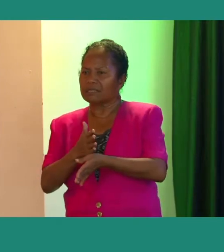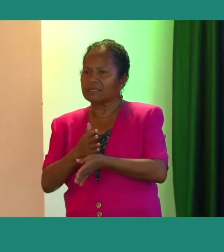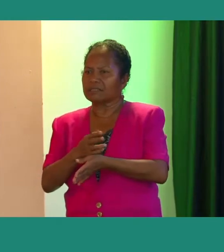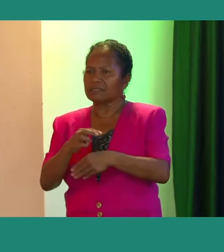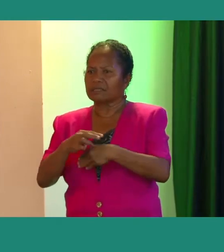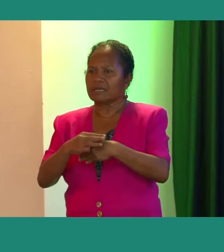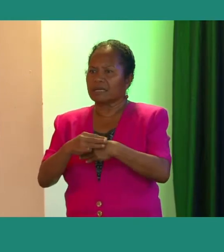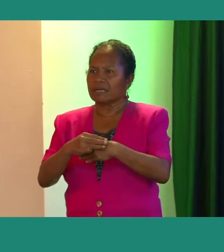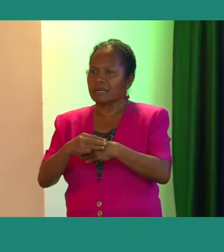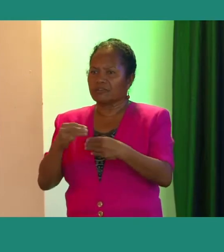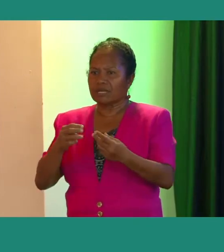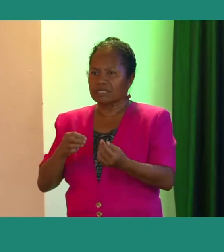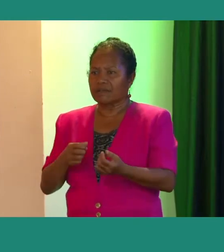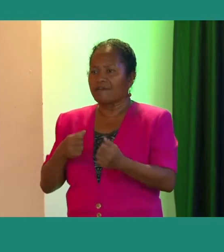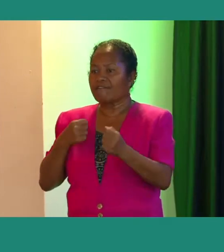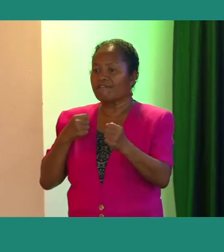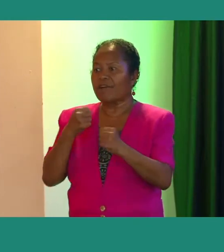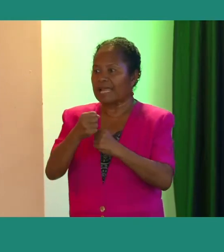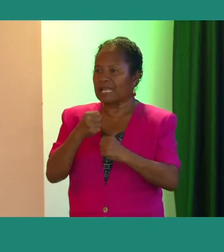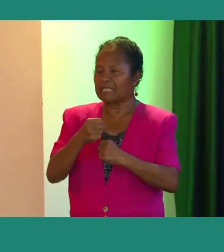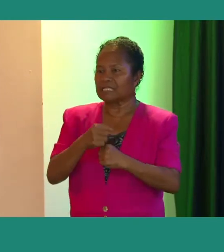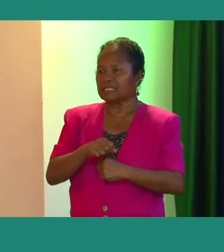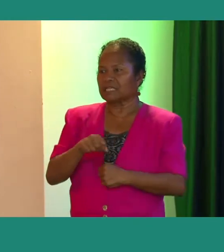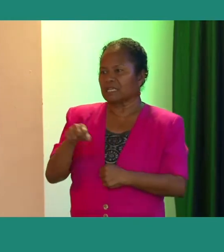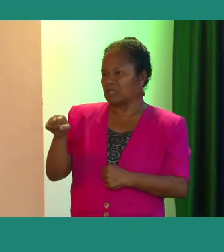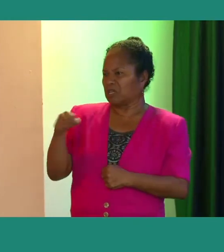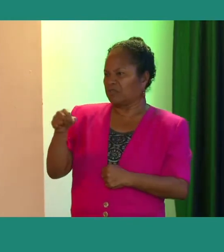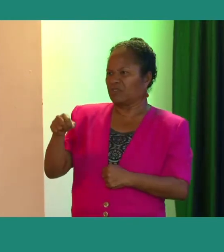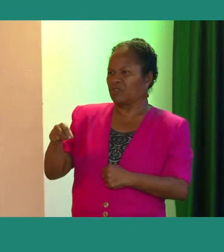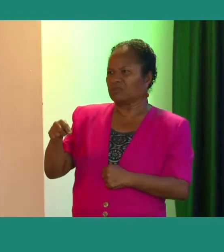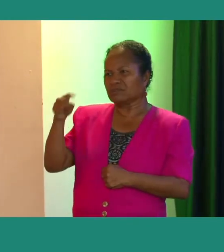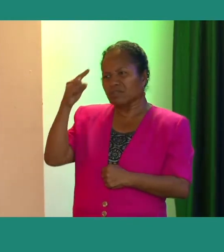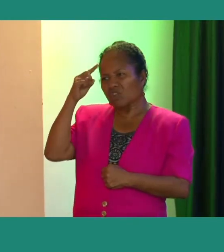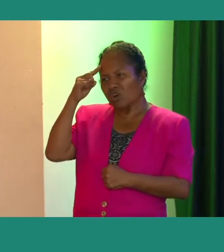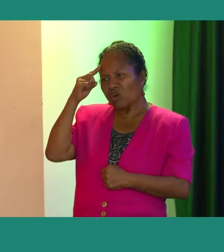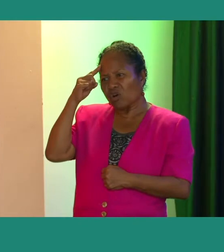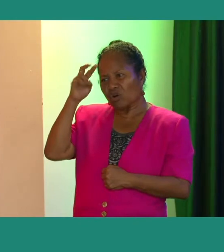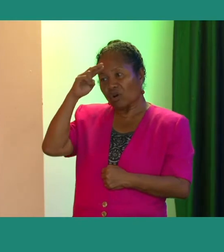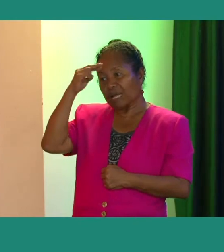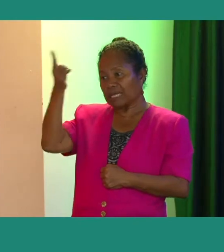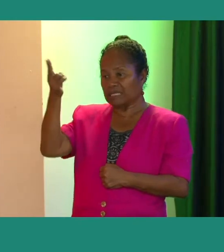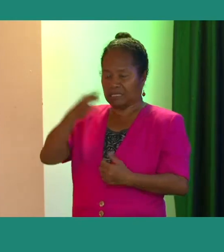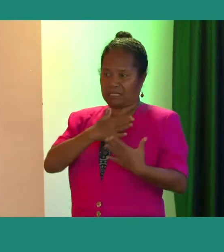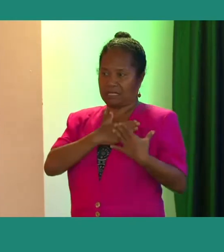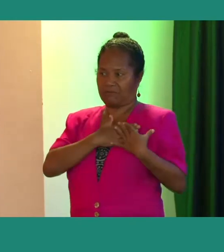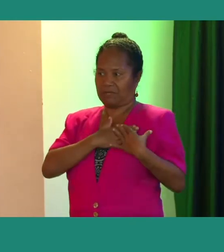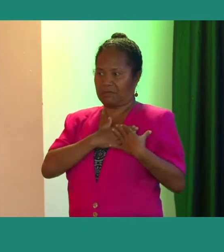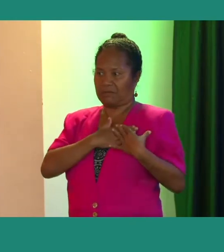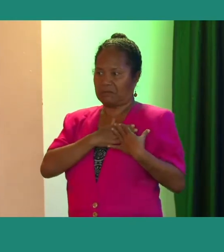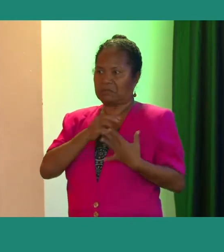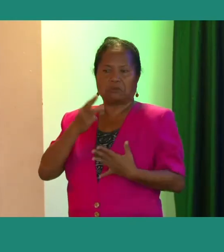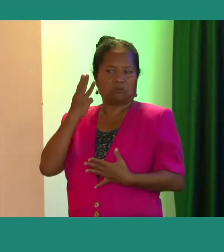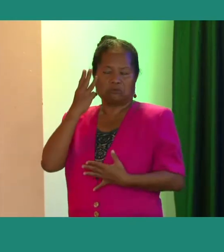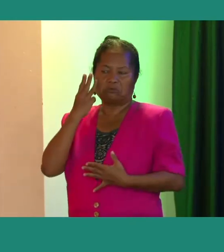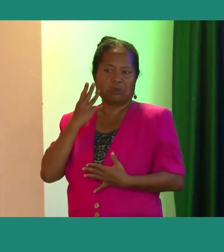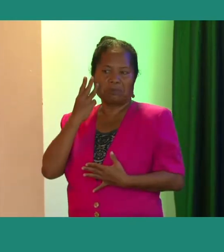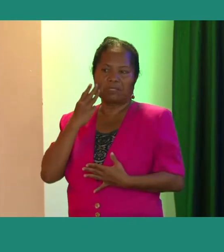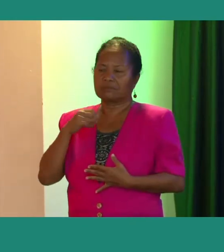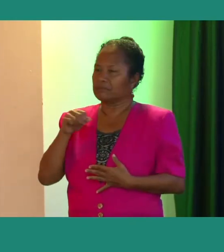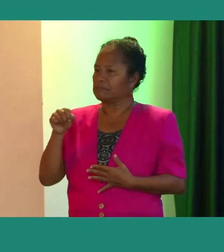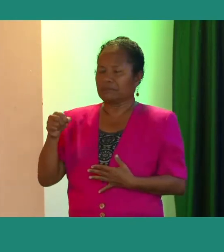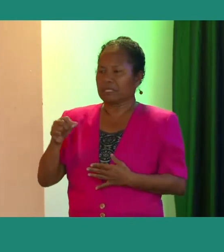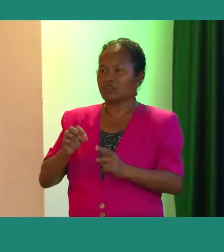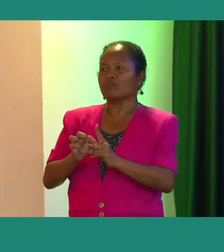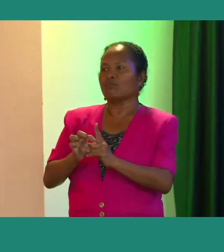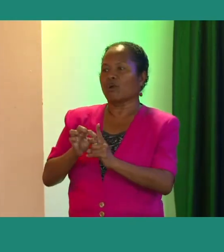address safety, you will not see women retained in the workplace, and you certainly won't see women promoted into leadership